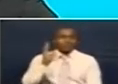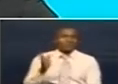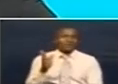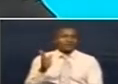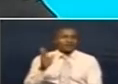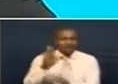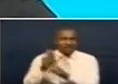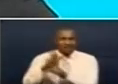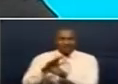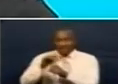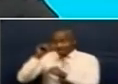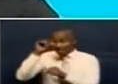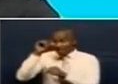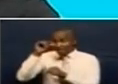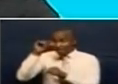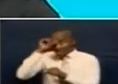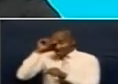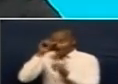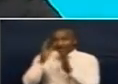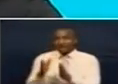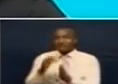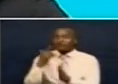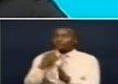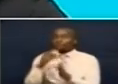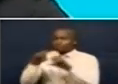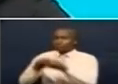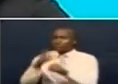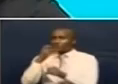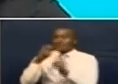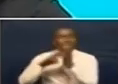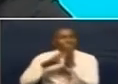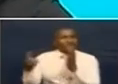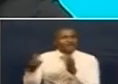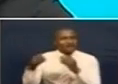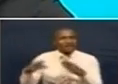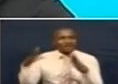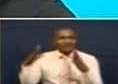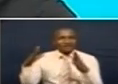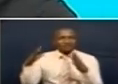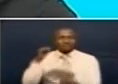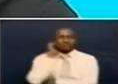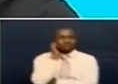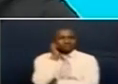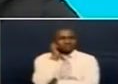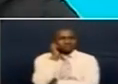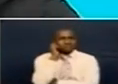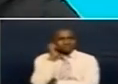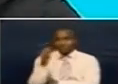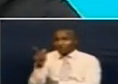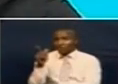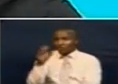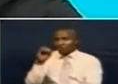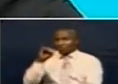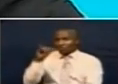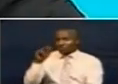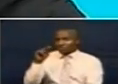of the governors that have flown the ODM flag have been total failures. And Ojamong, you know,